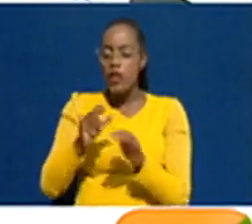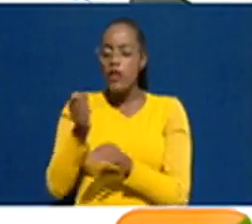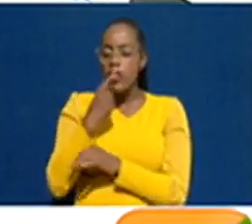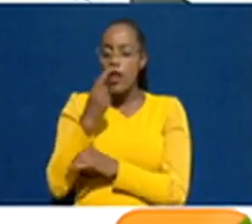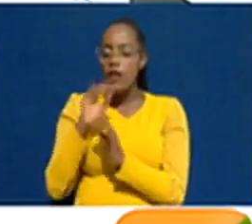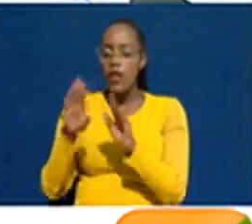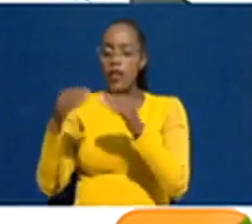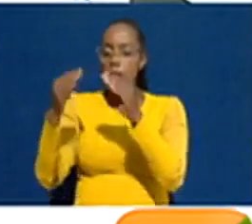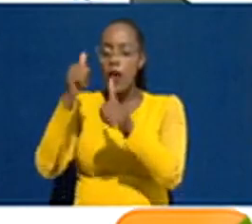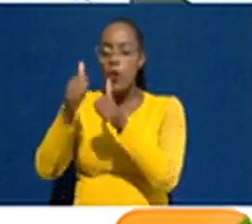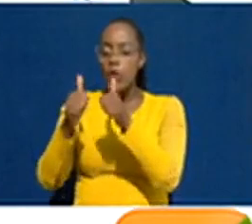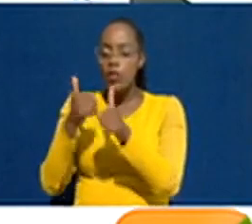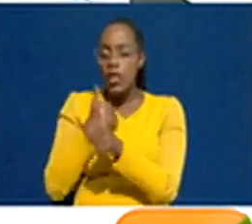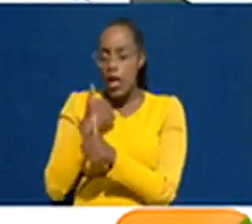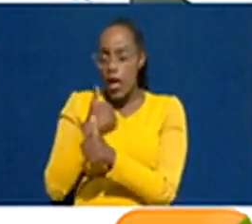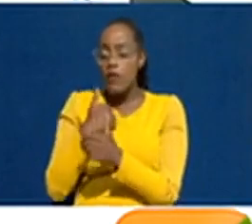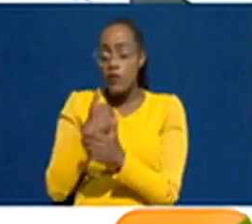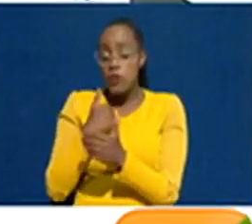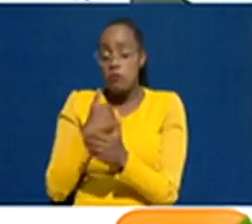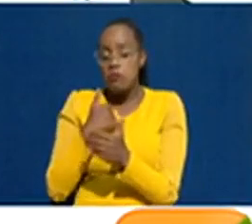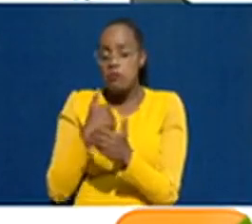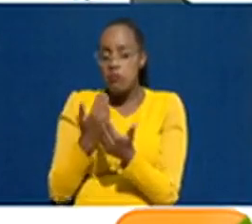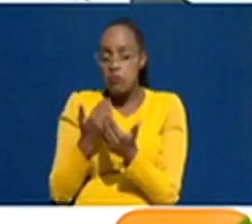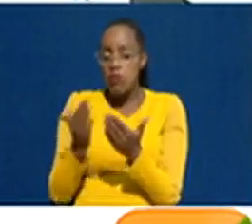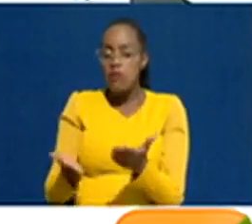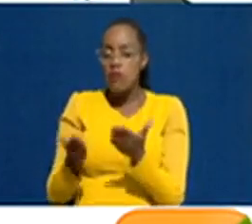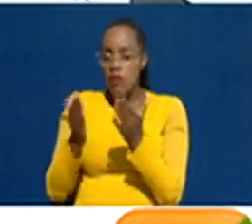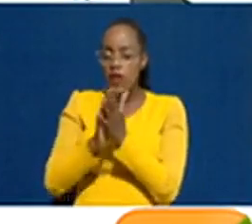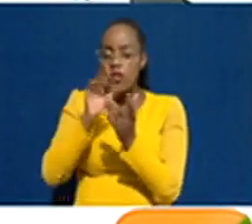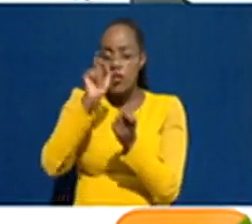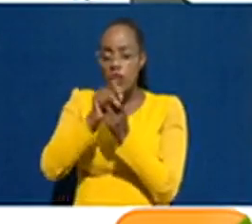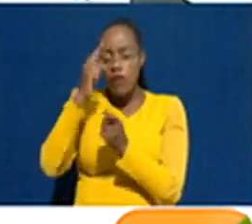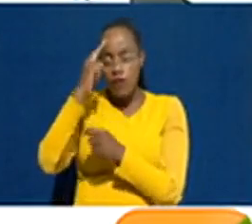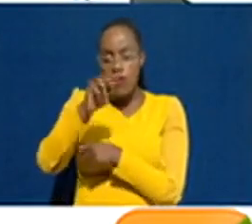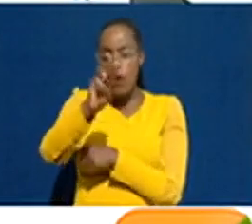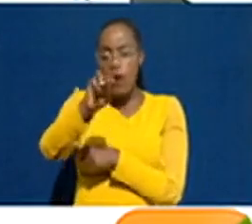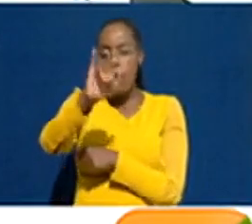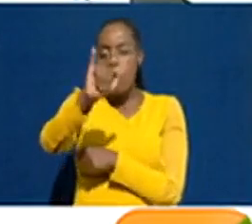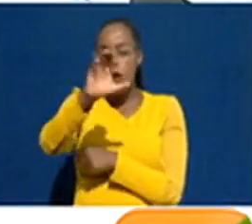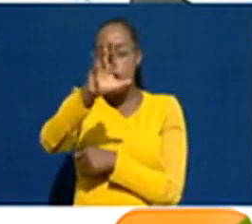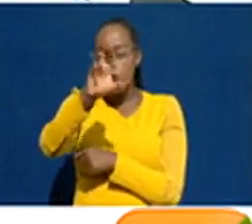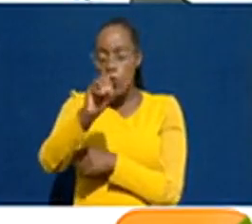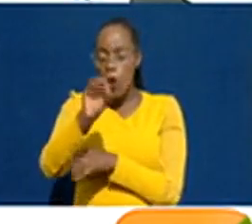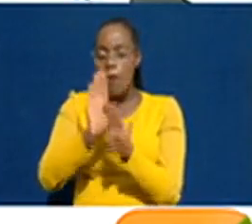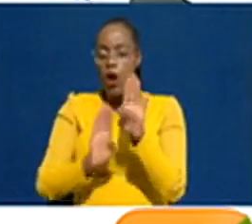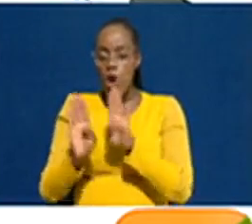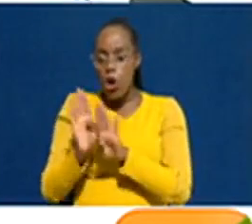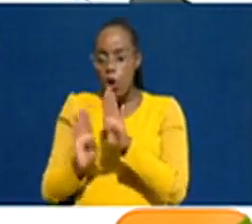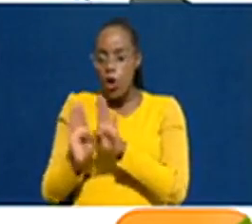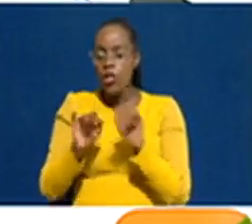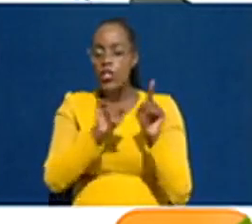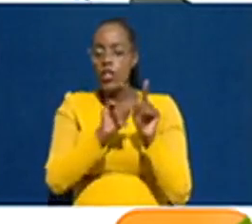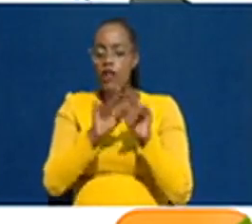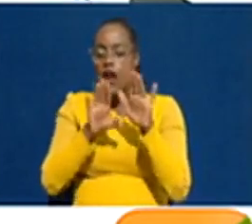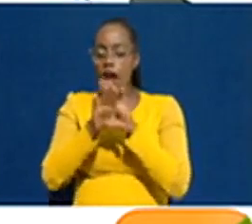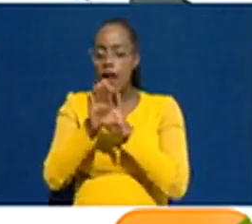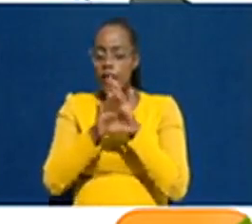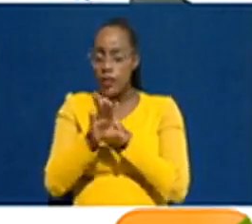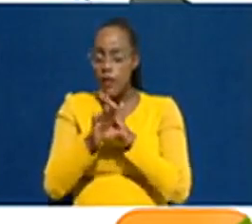and Supplies, that is MEDS, is set to bolster testing for microbial contamination and ensure access to